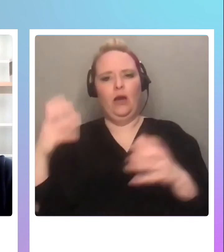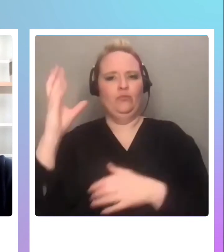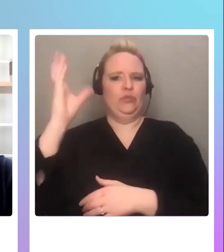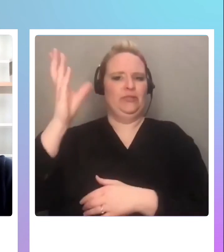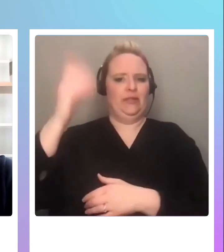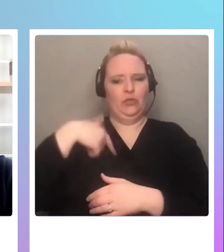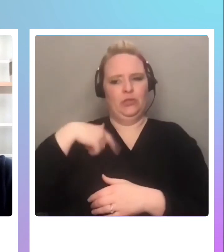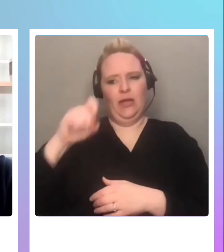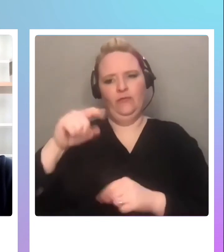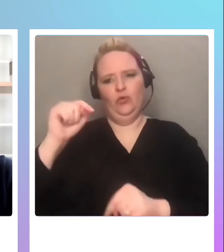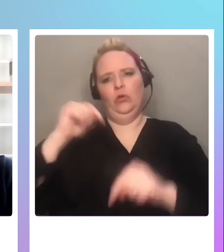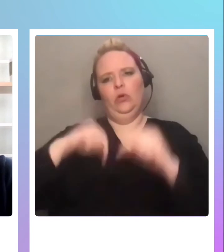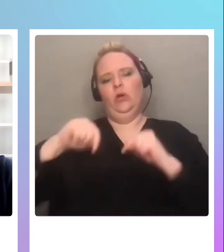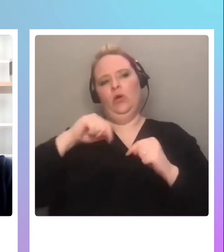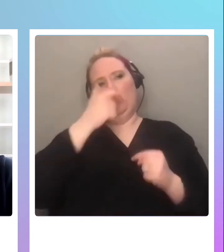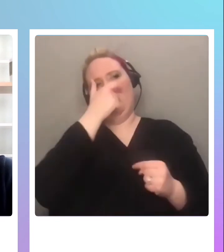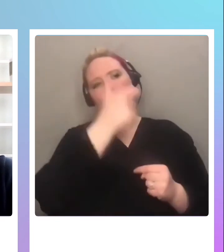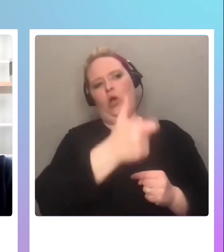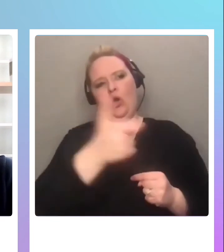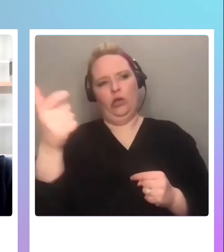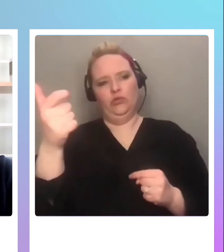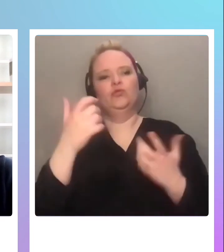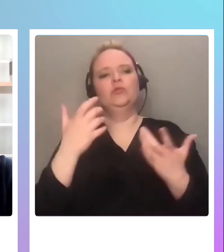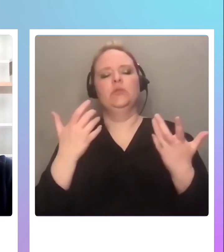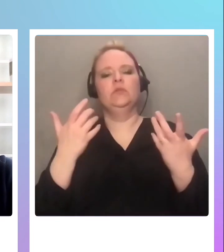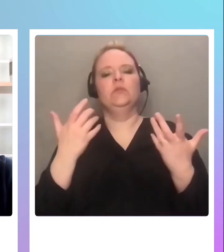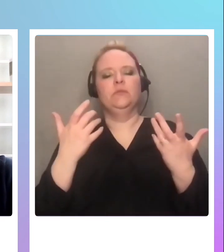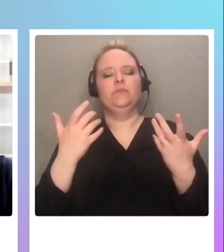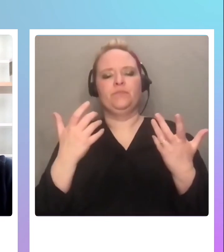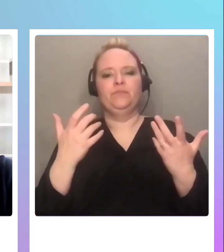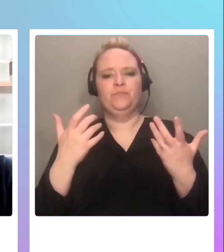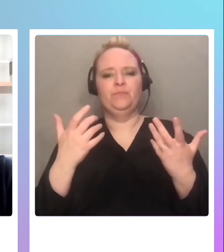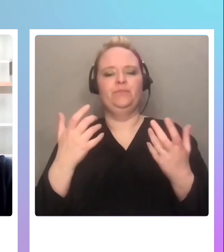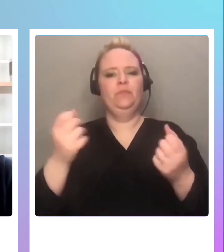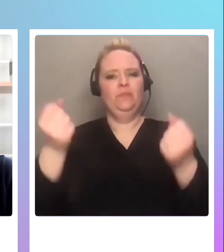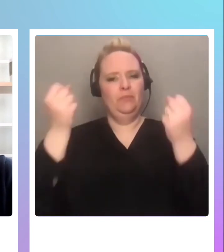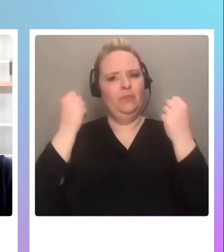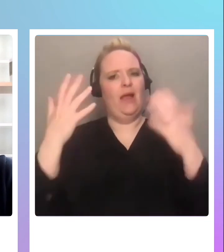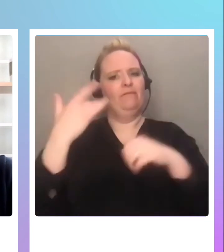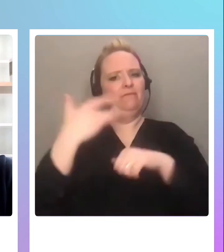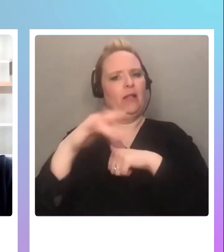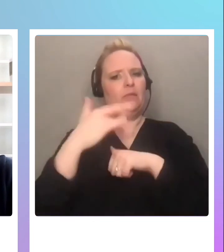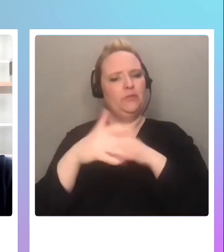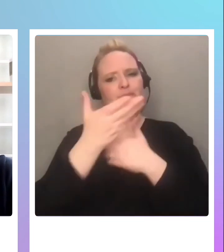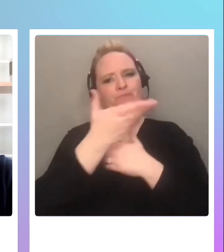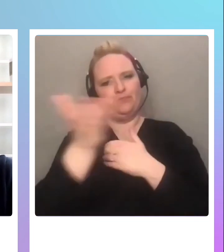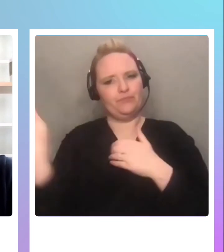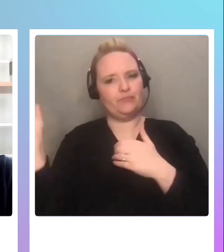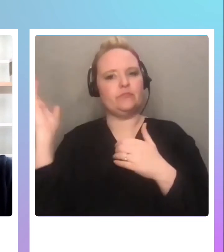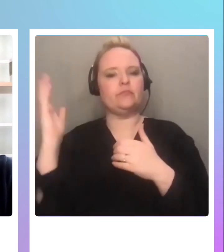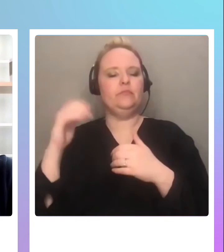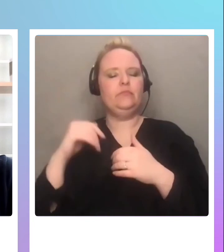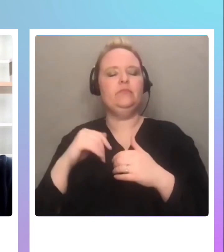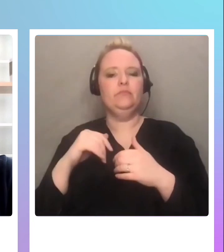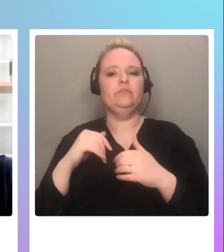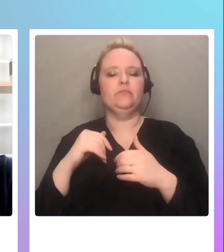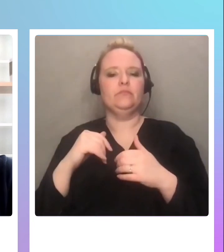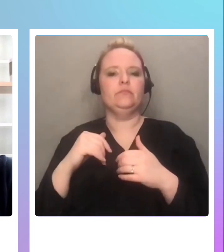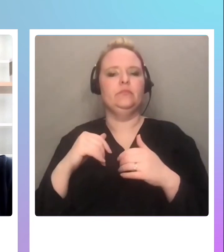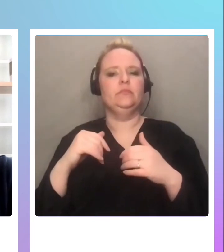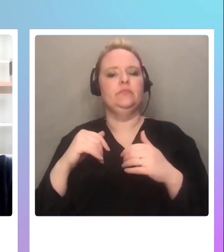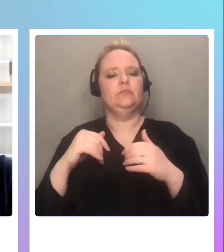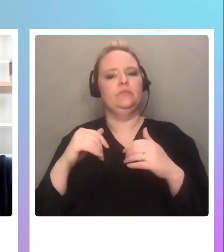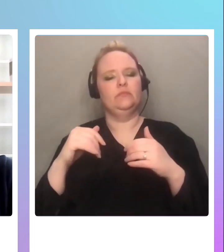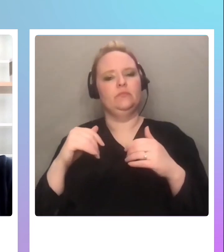to go back and watch. So yeah, there's a lot out there. And make sure to diversify